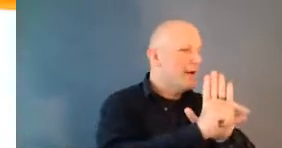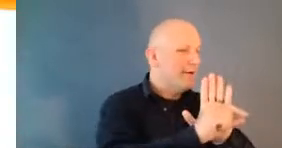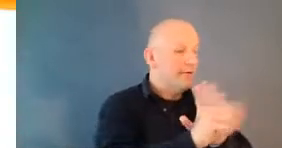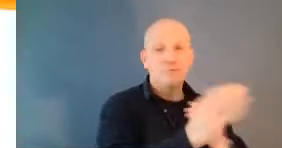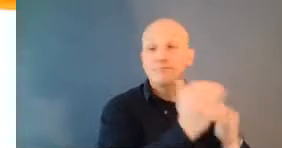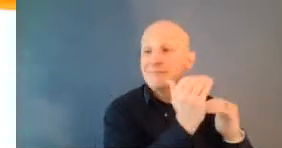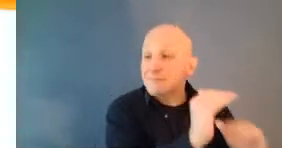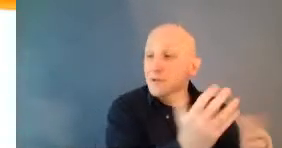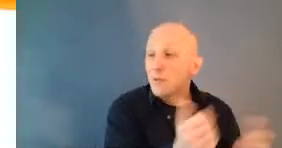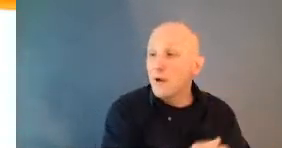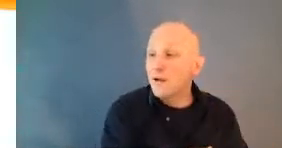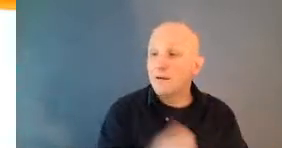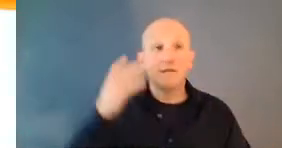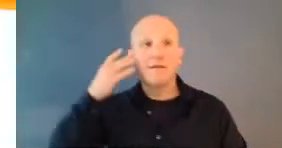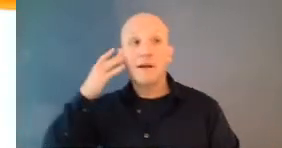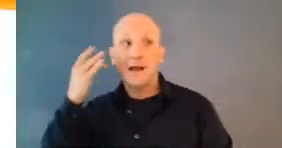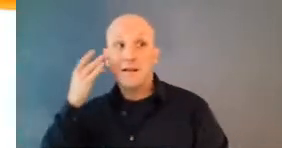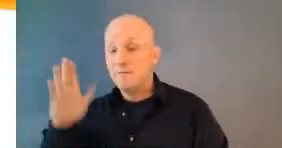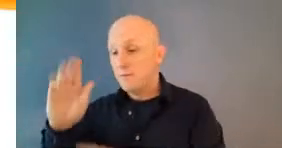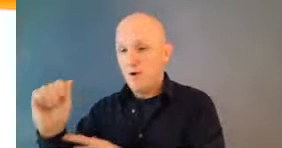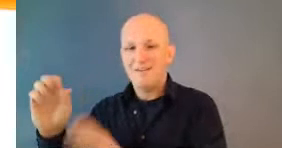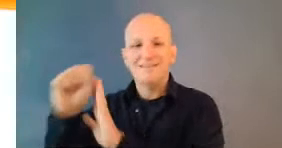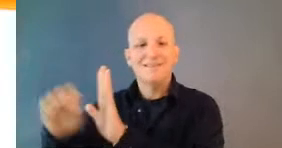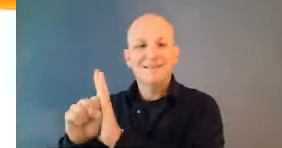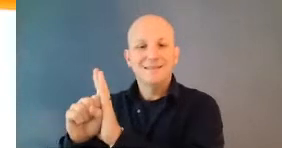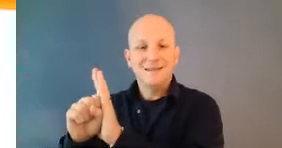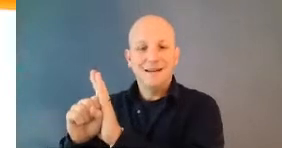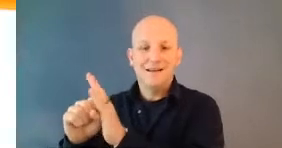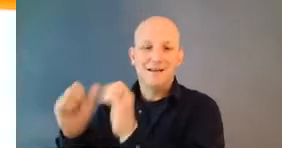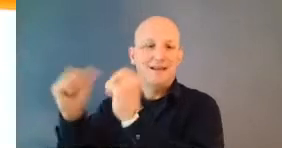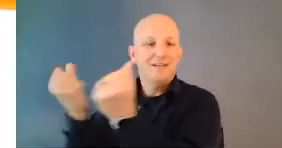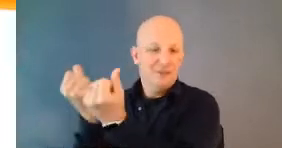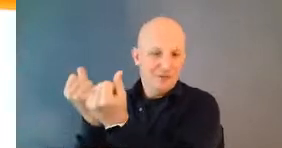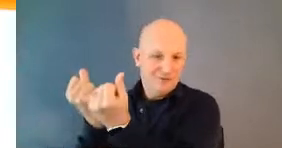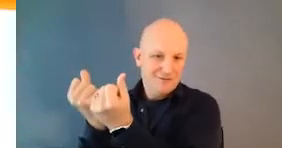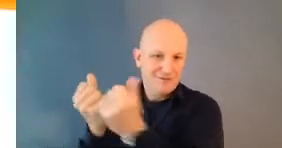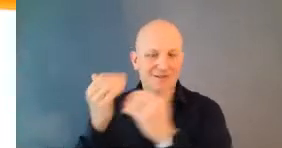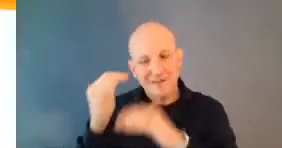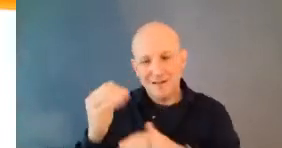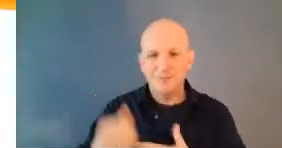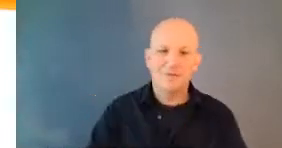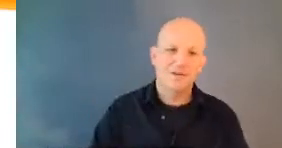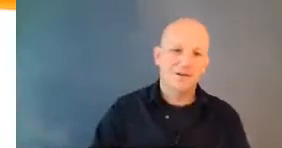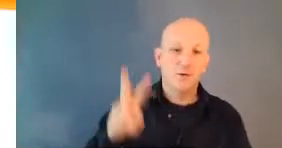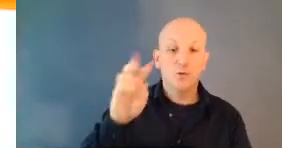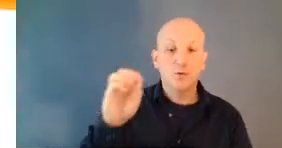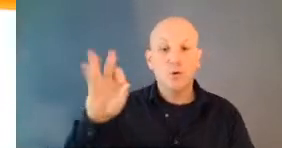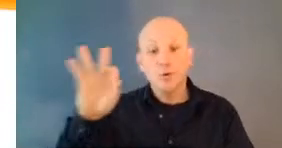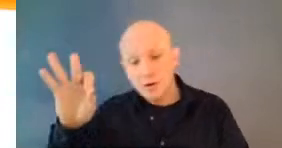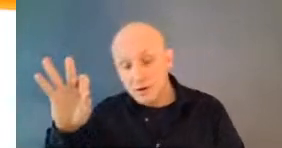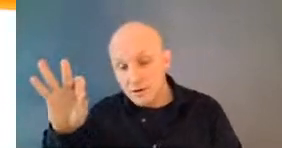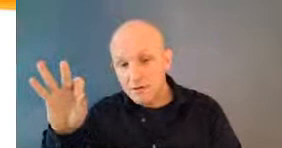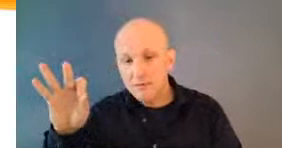fact that California Bar is a state agency. And so it's limited by things like Prop 209 in terms of